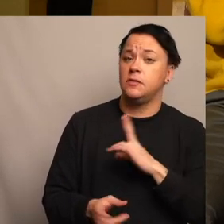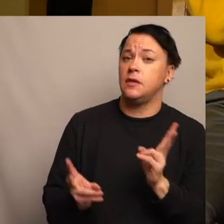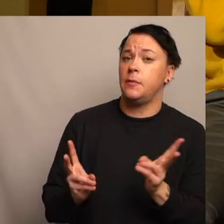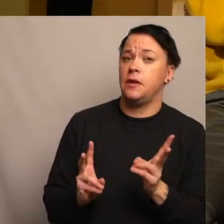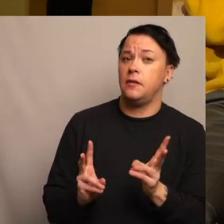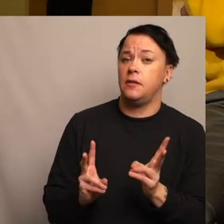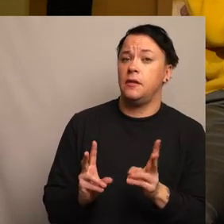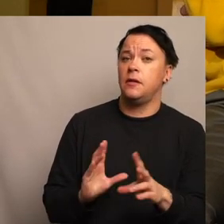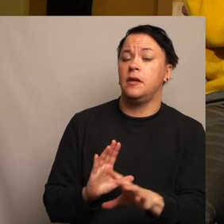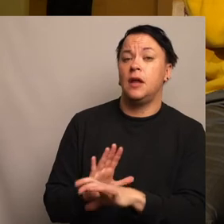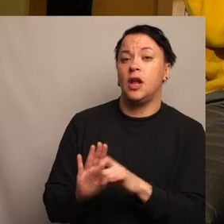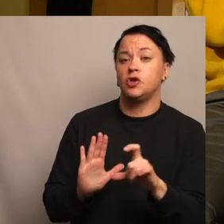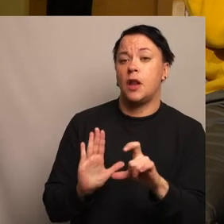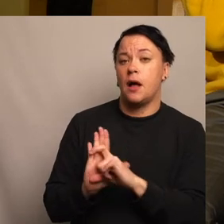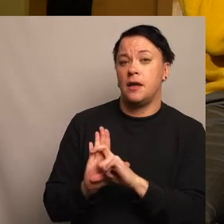criminal code